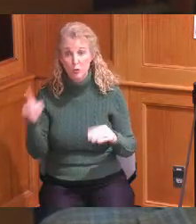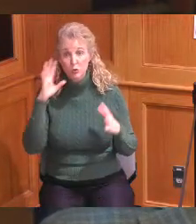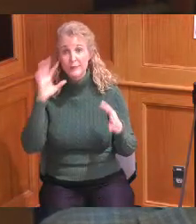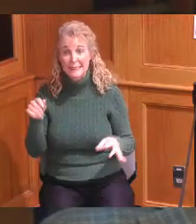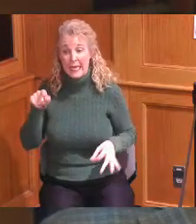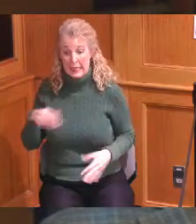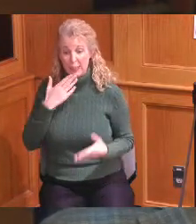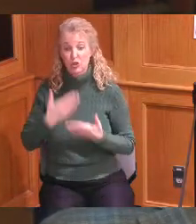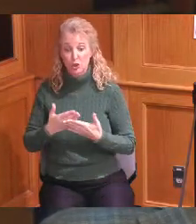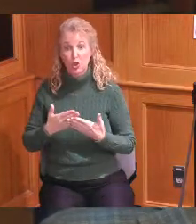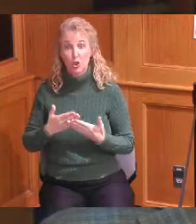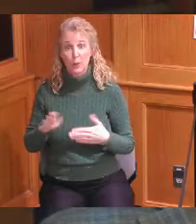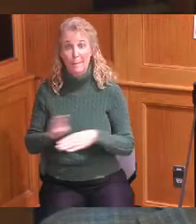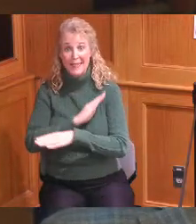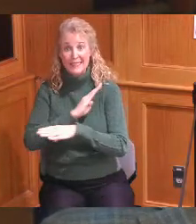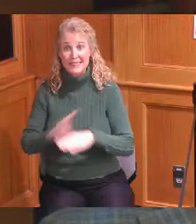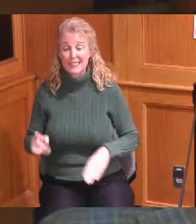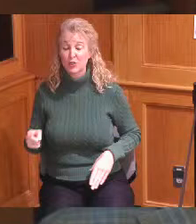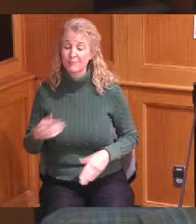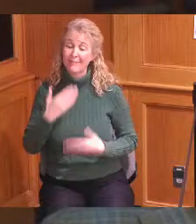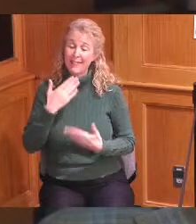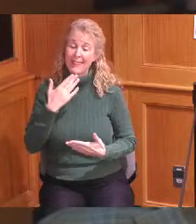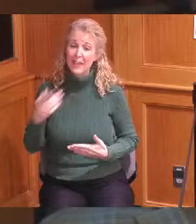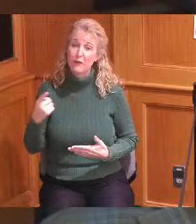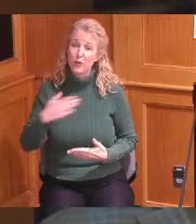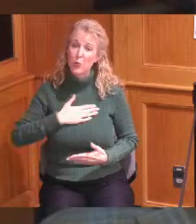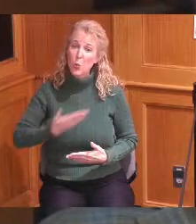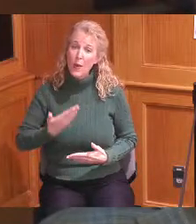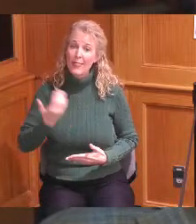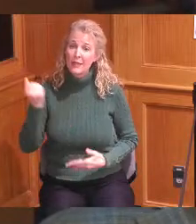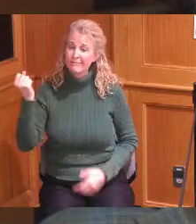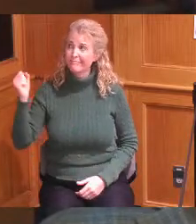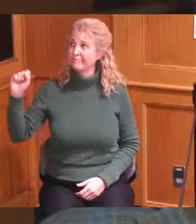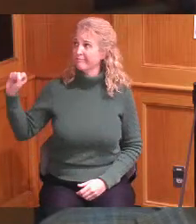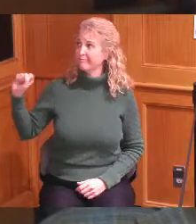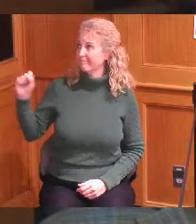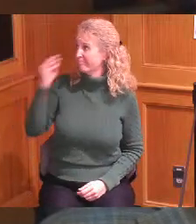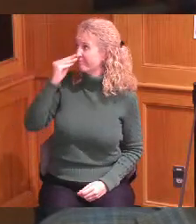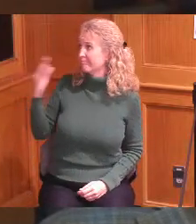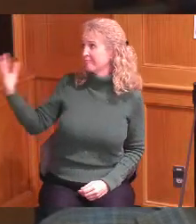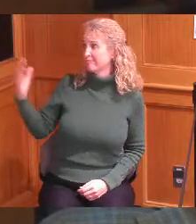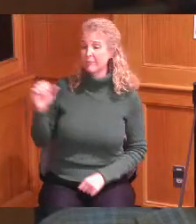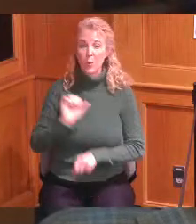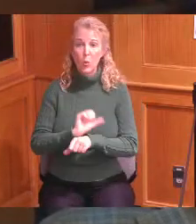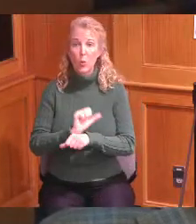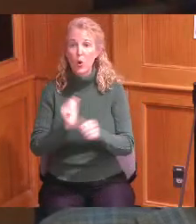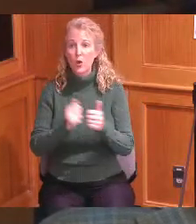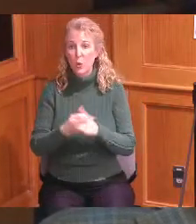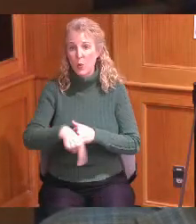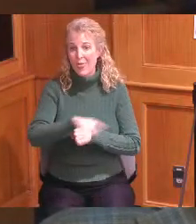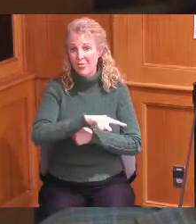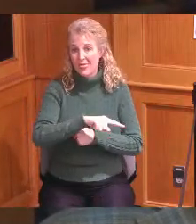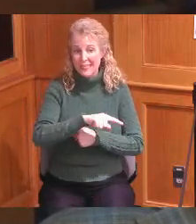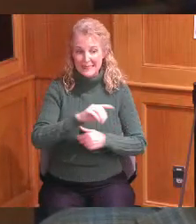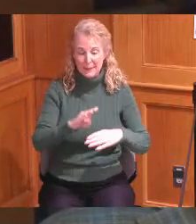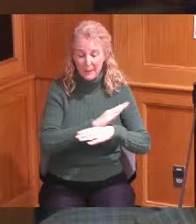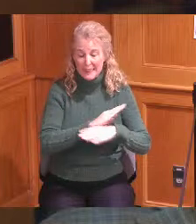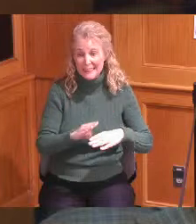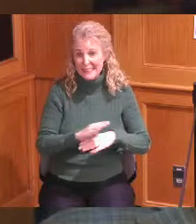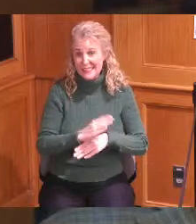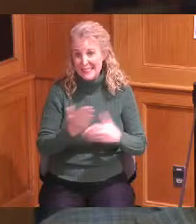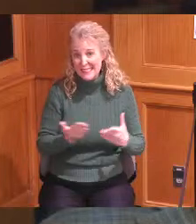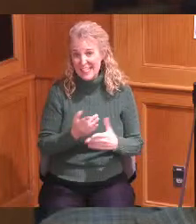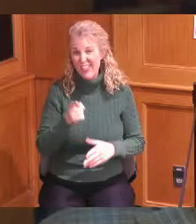appreciate you standing up, standing tall, and working with the businesses and working with Robert on this. This is what a